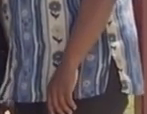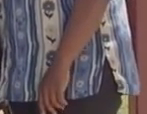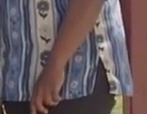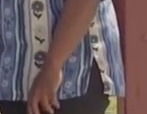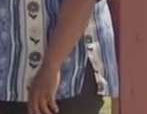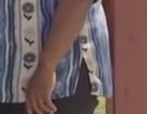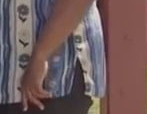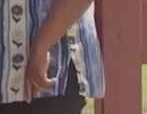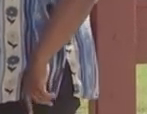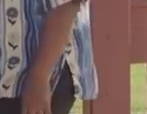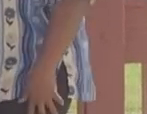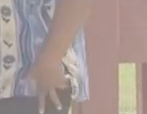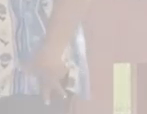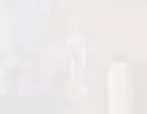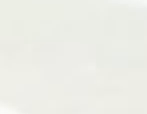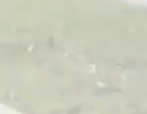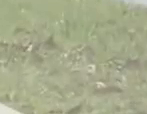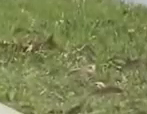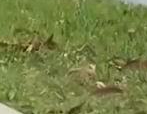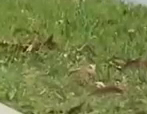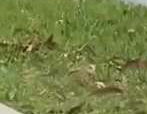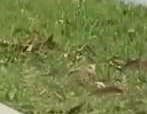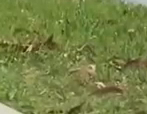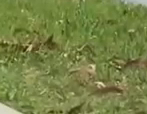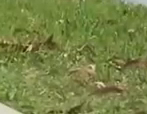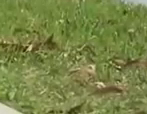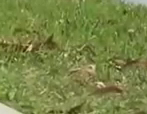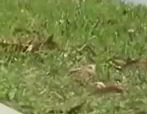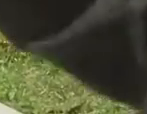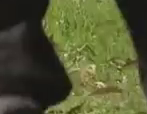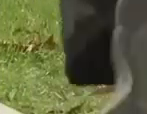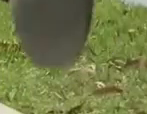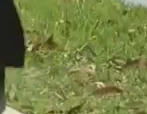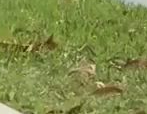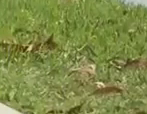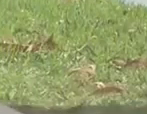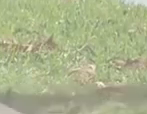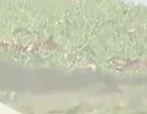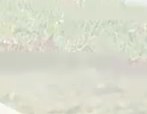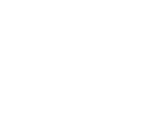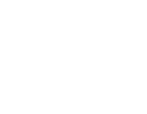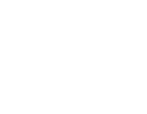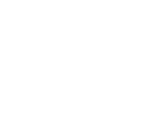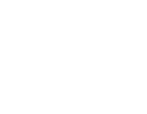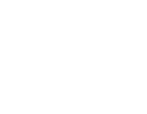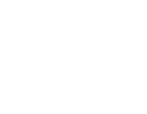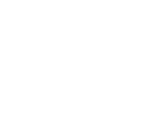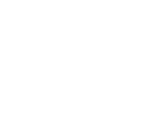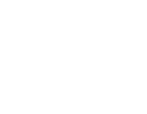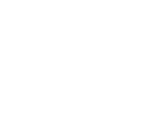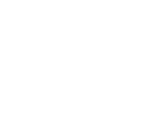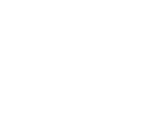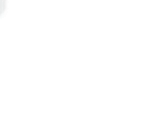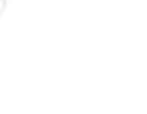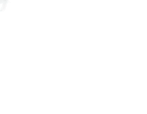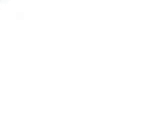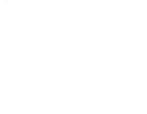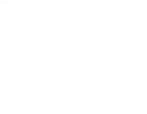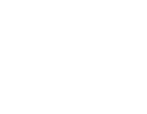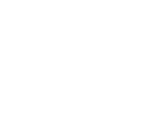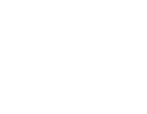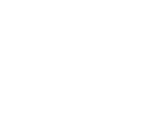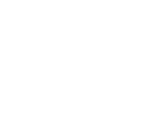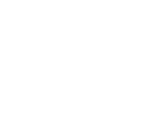you. Living life with Down syndrome is simply living. To learn more about Down syndrome,